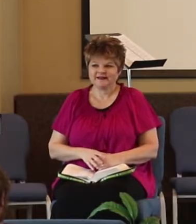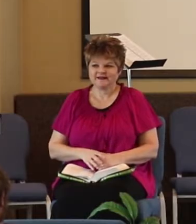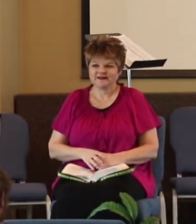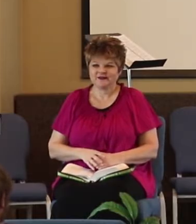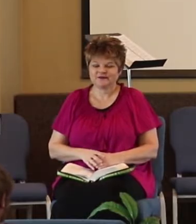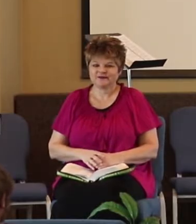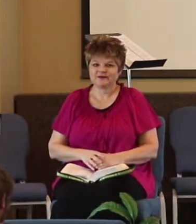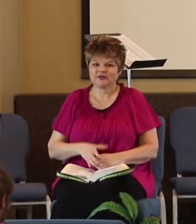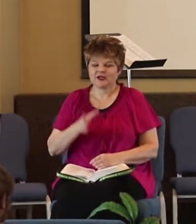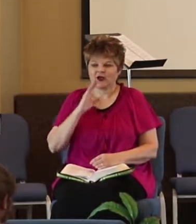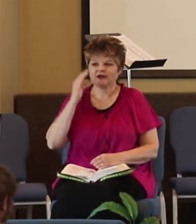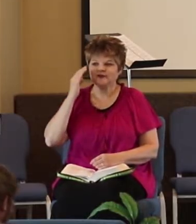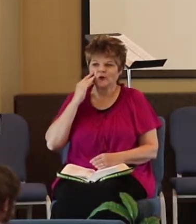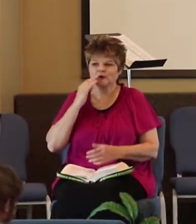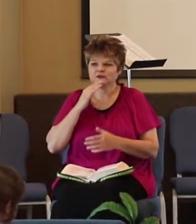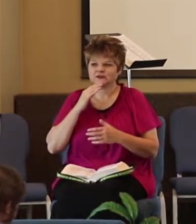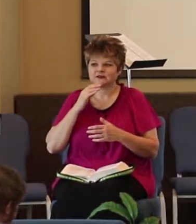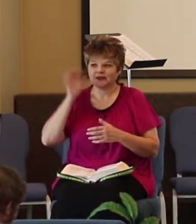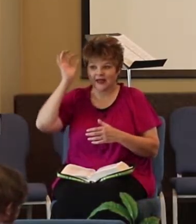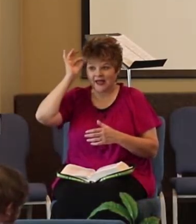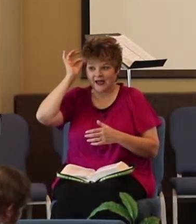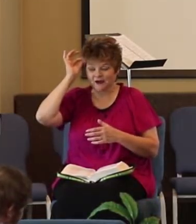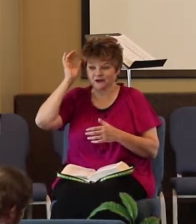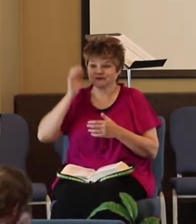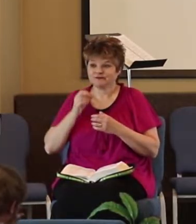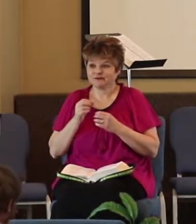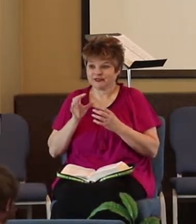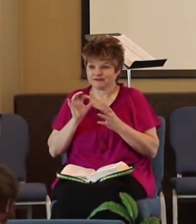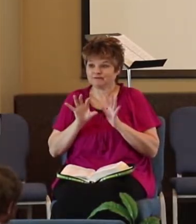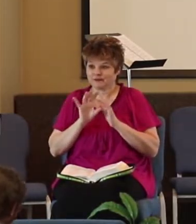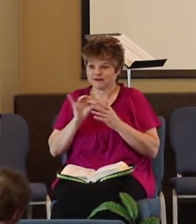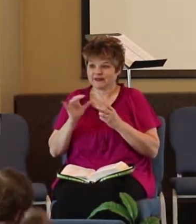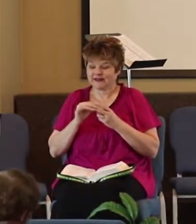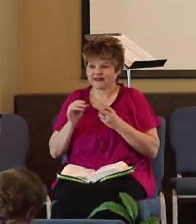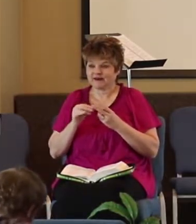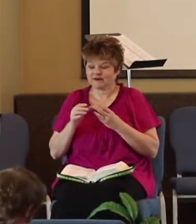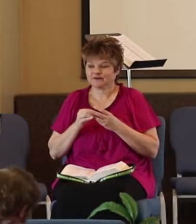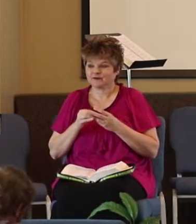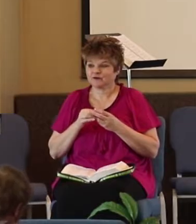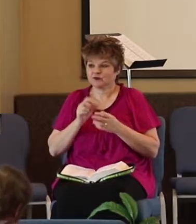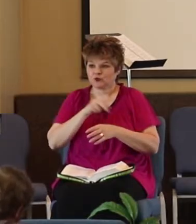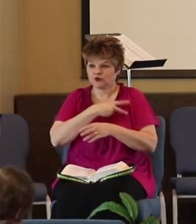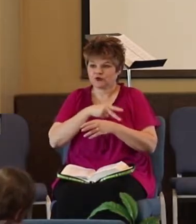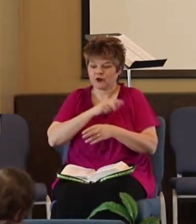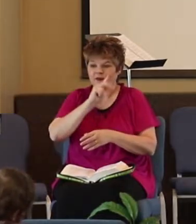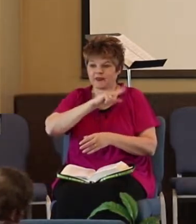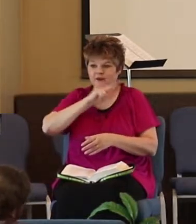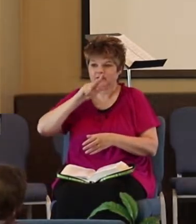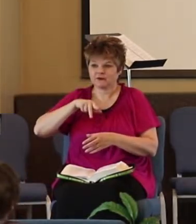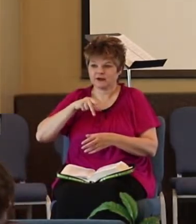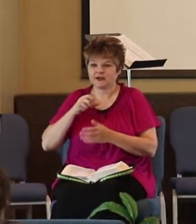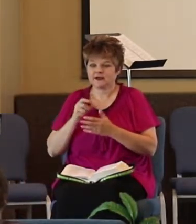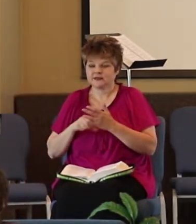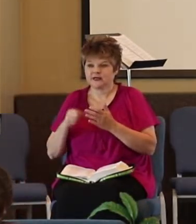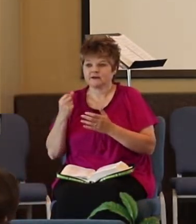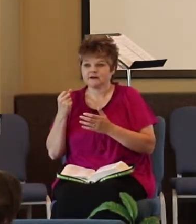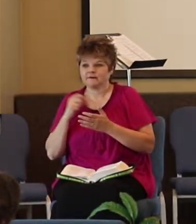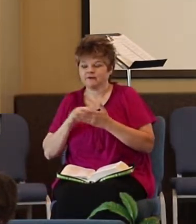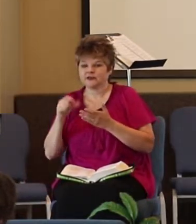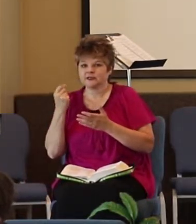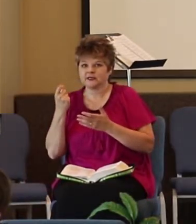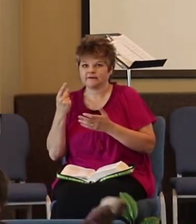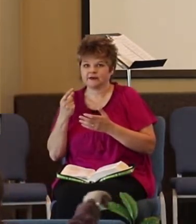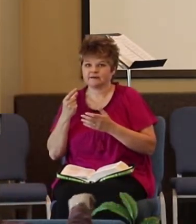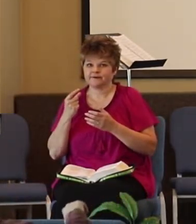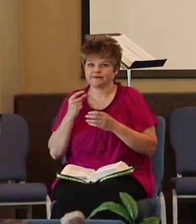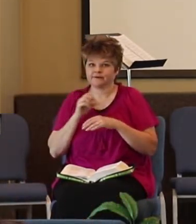He knows all there is. Psalm 33:11 says this, "The counsel of the Lord